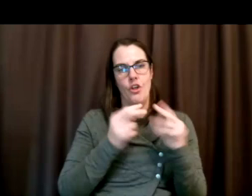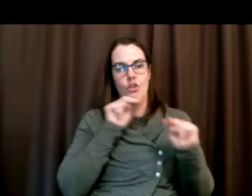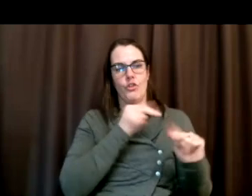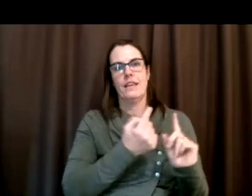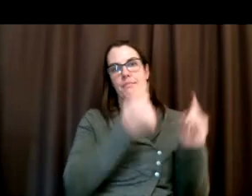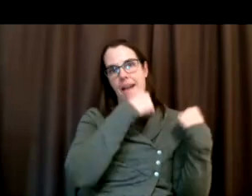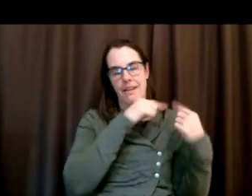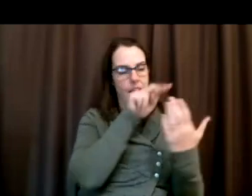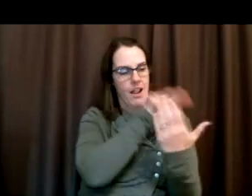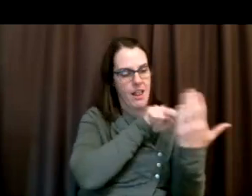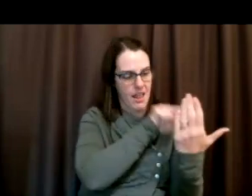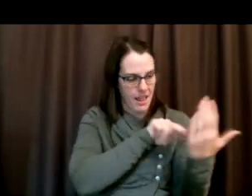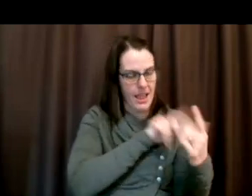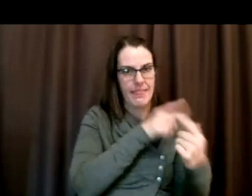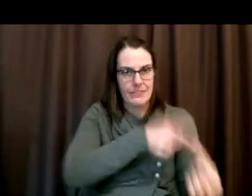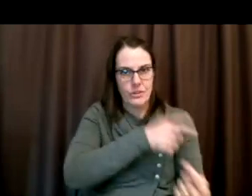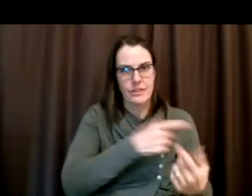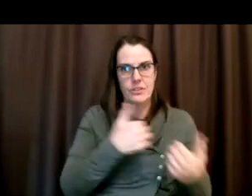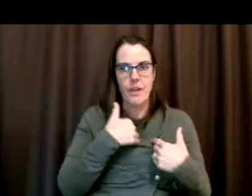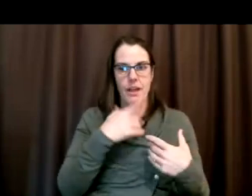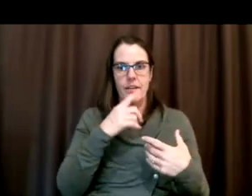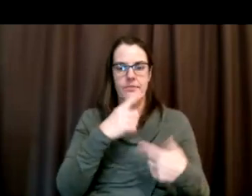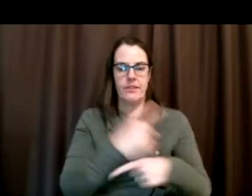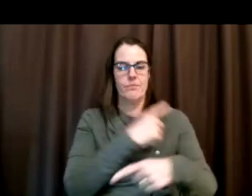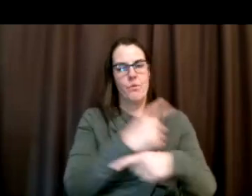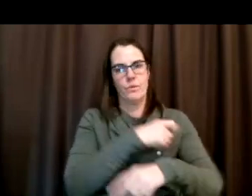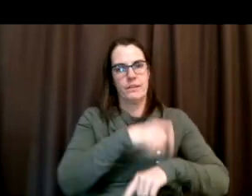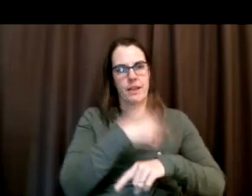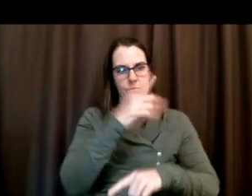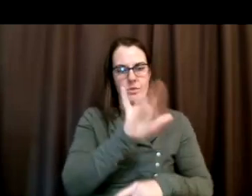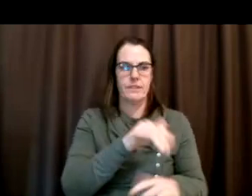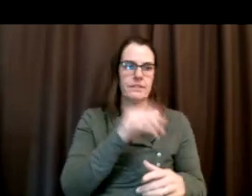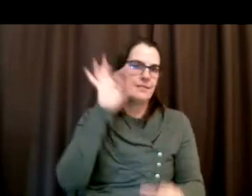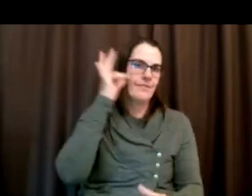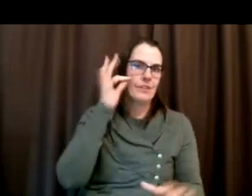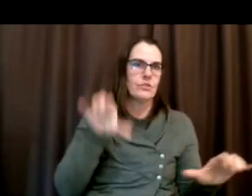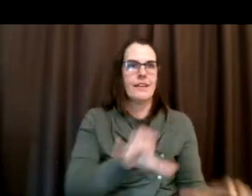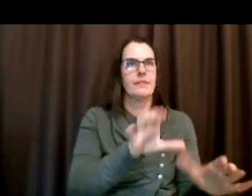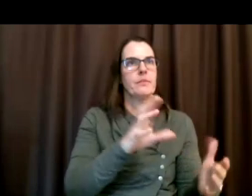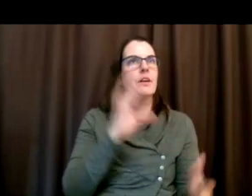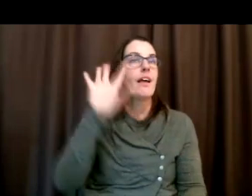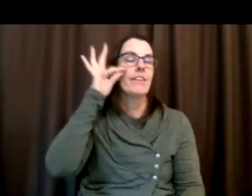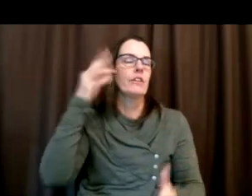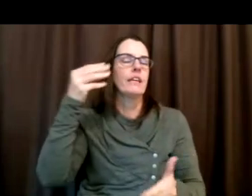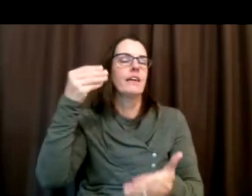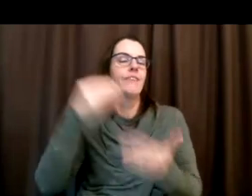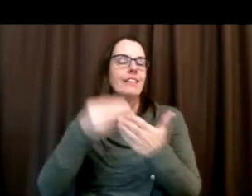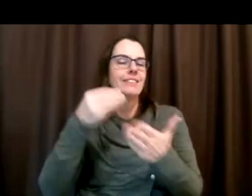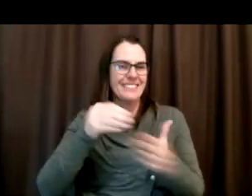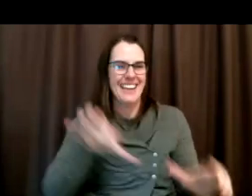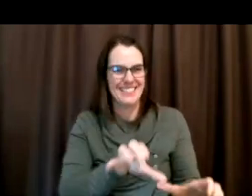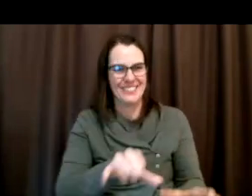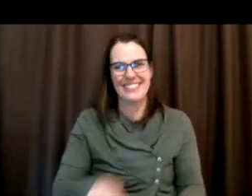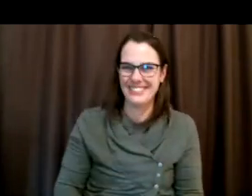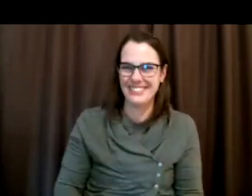come up with legitimate time that you've committed to this federally funded activity, rather. Yeah. Yeah.